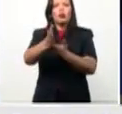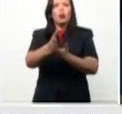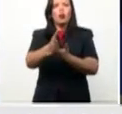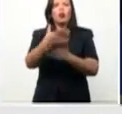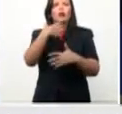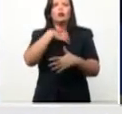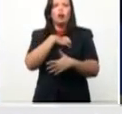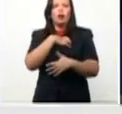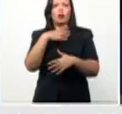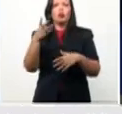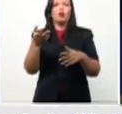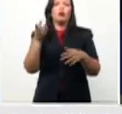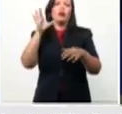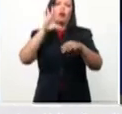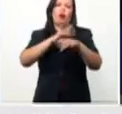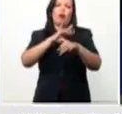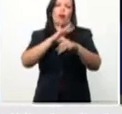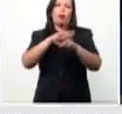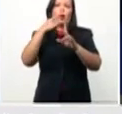cases in the world,